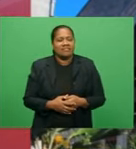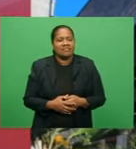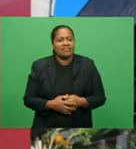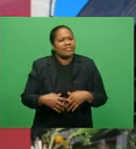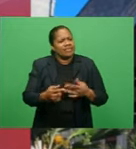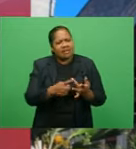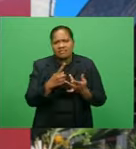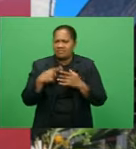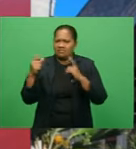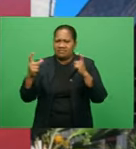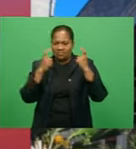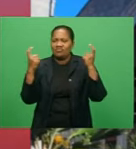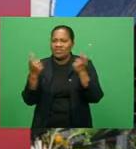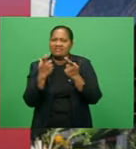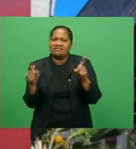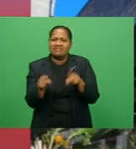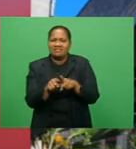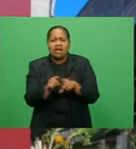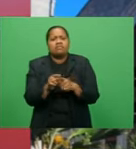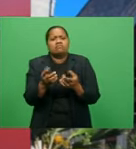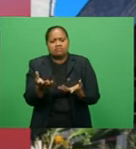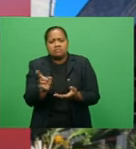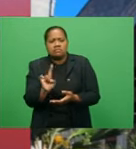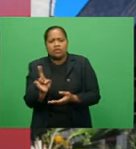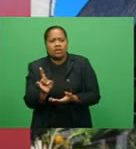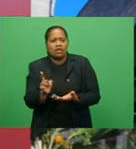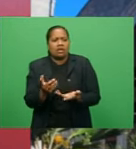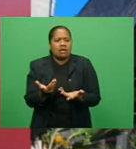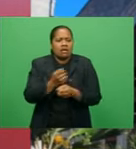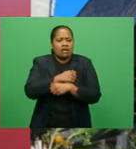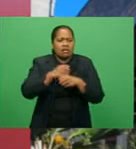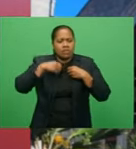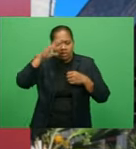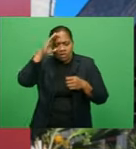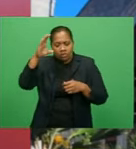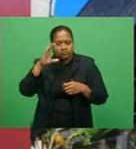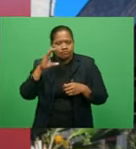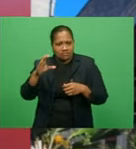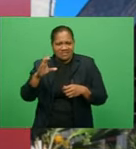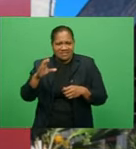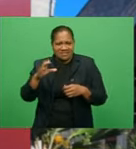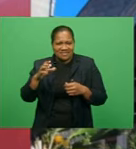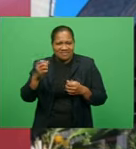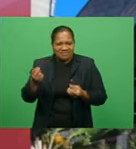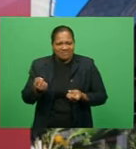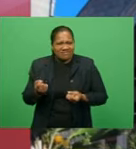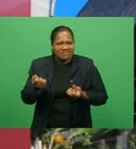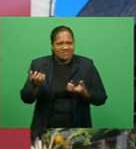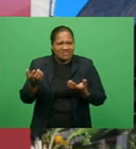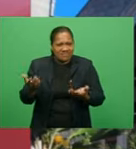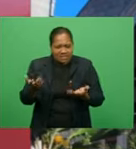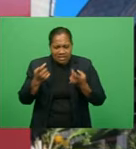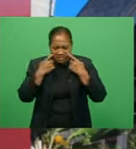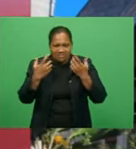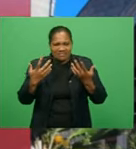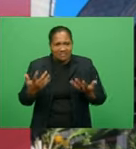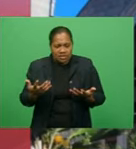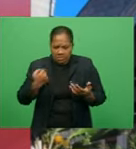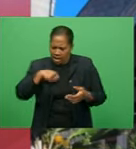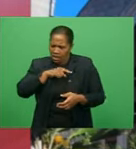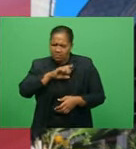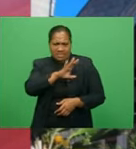other celebrations as well. That is what our country upholds. We are all citizens